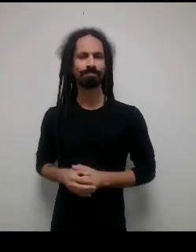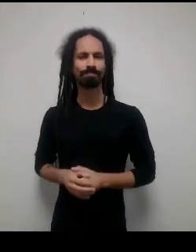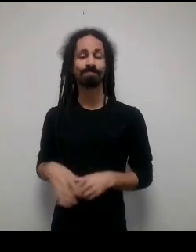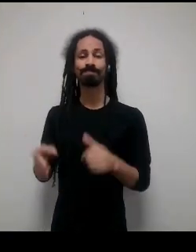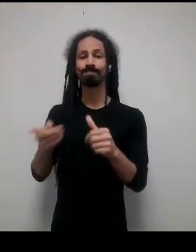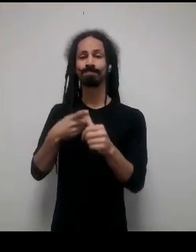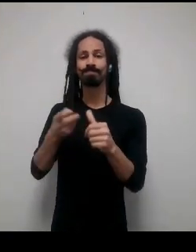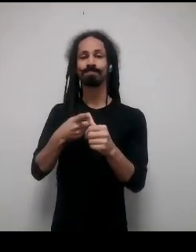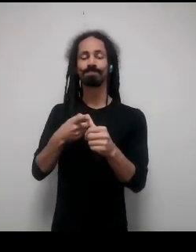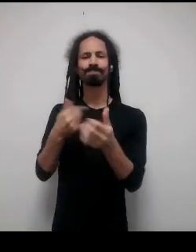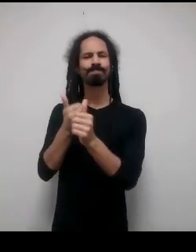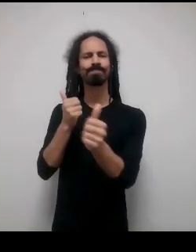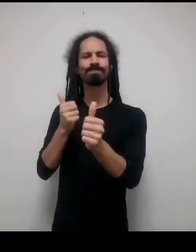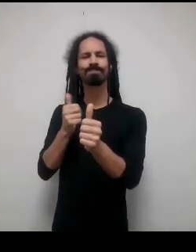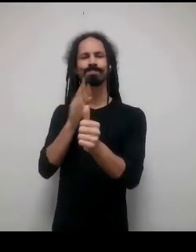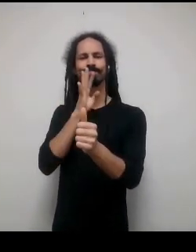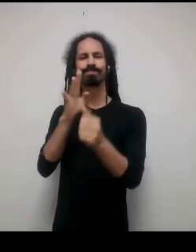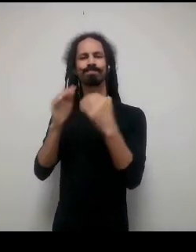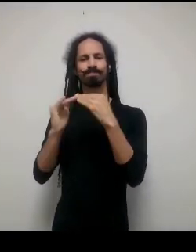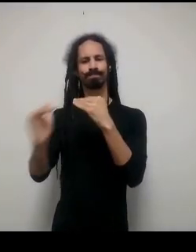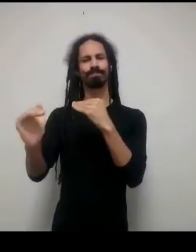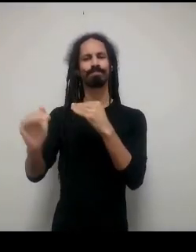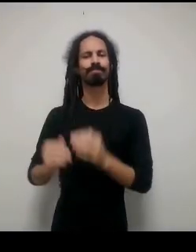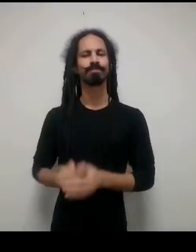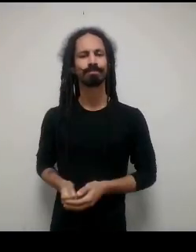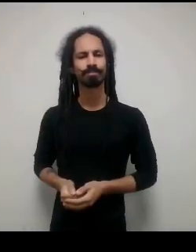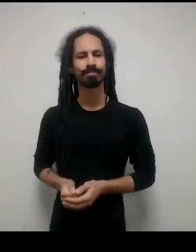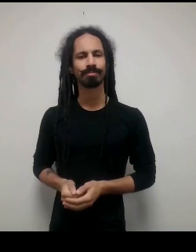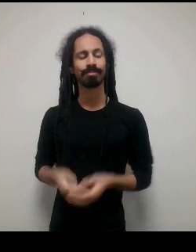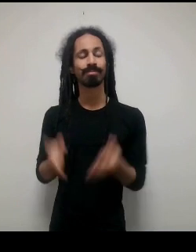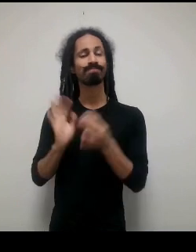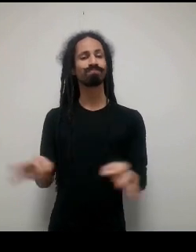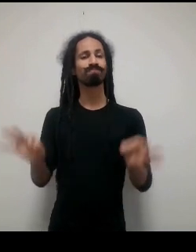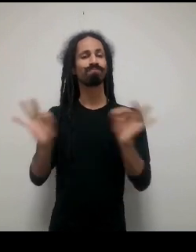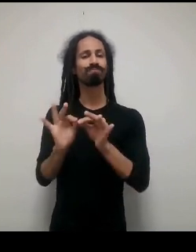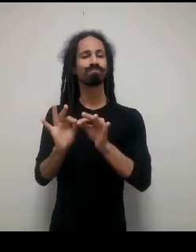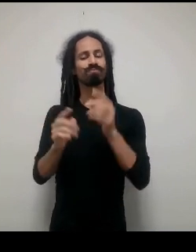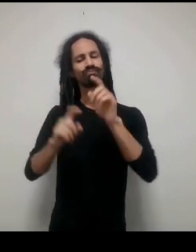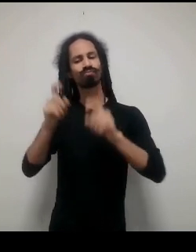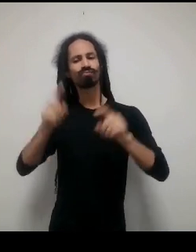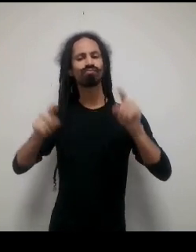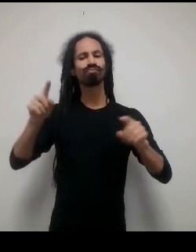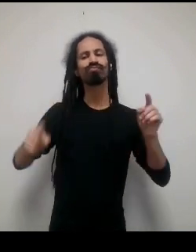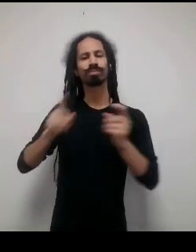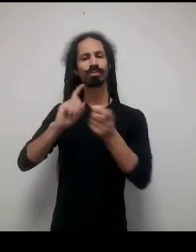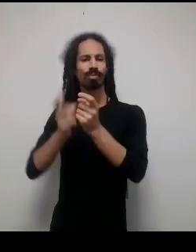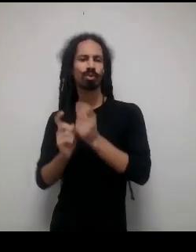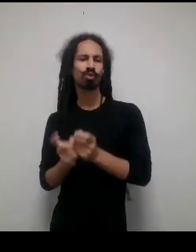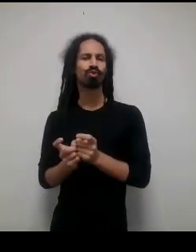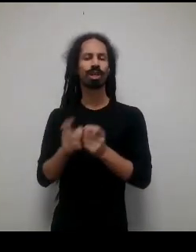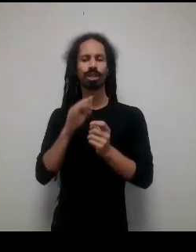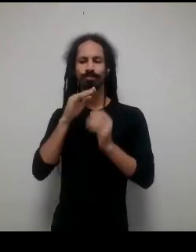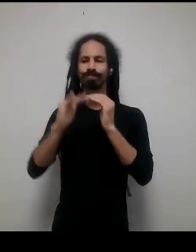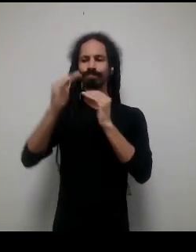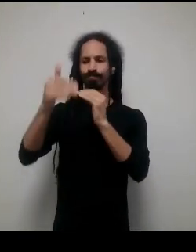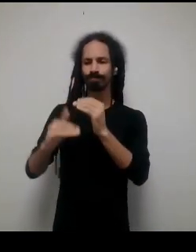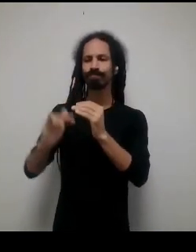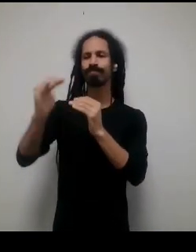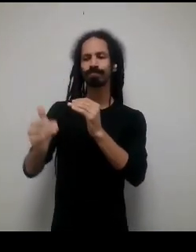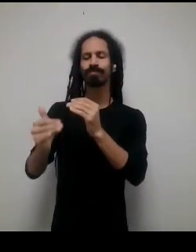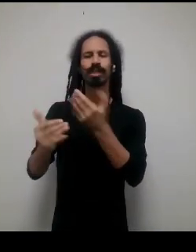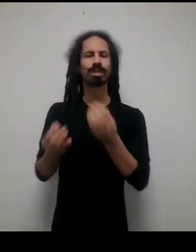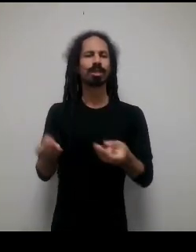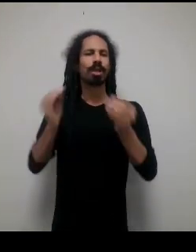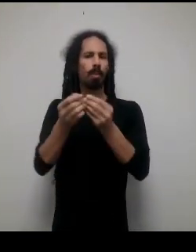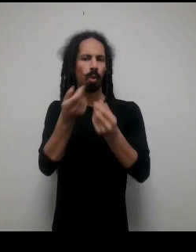First, try to avoid speaking in a monotone voice. It's important to vary your tone of voice because this creates more interest for your